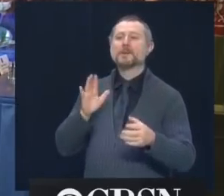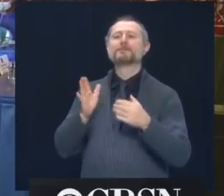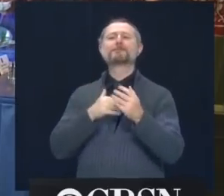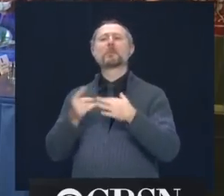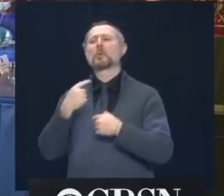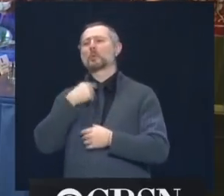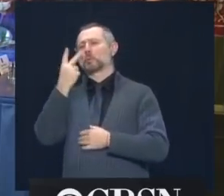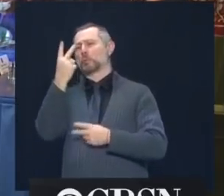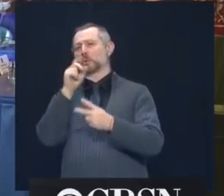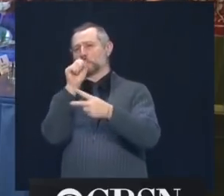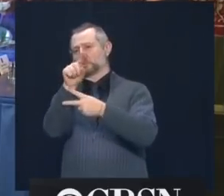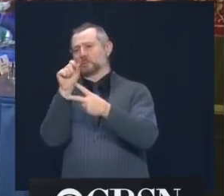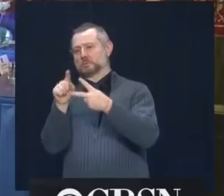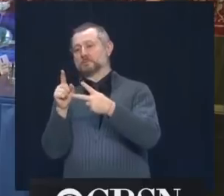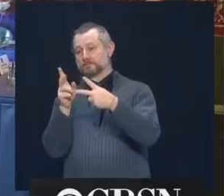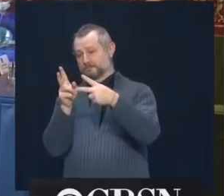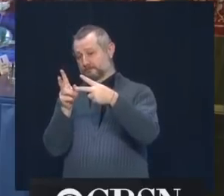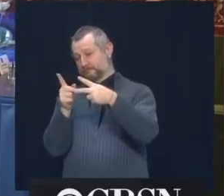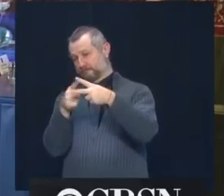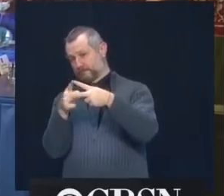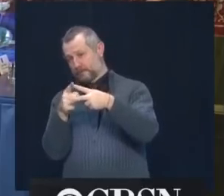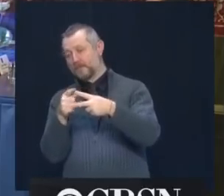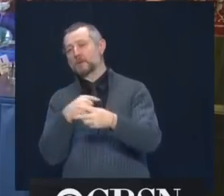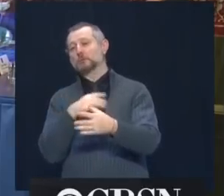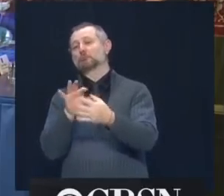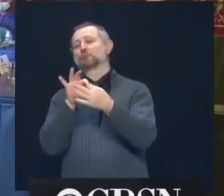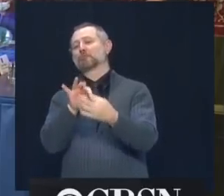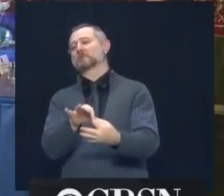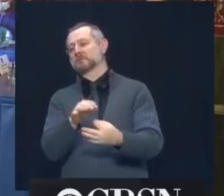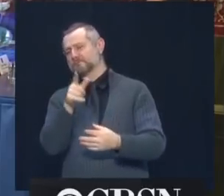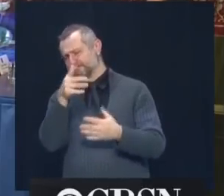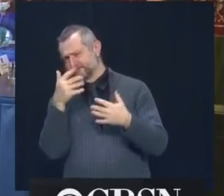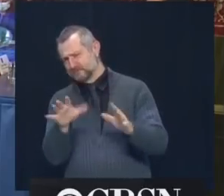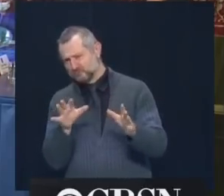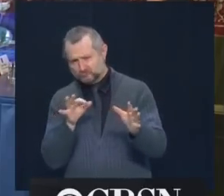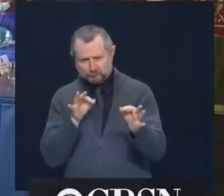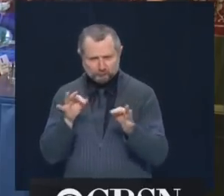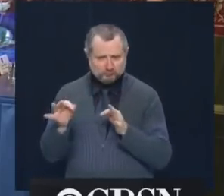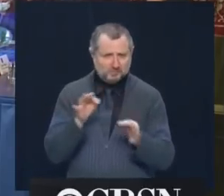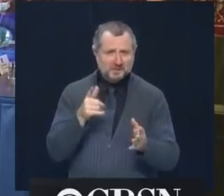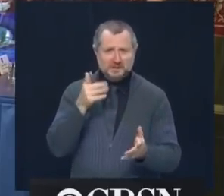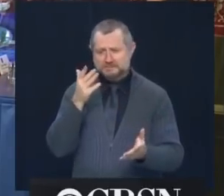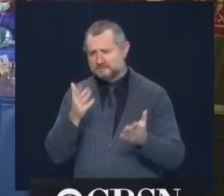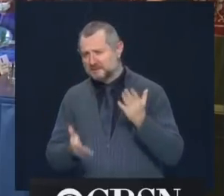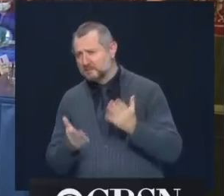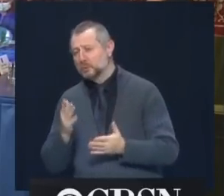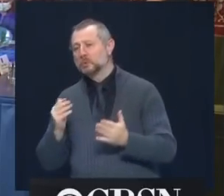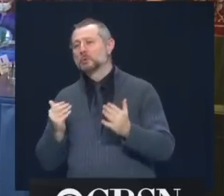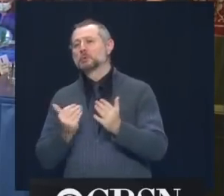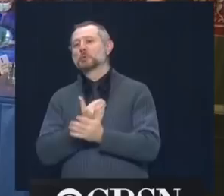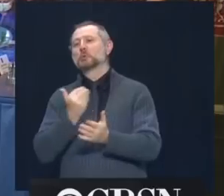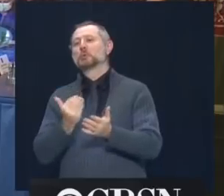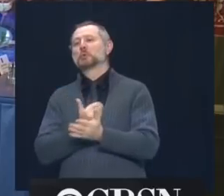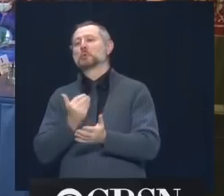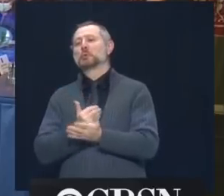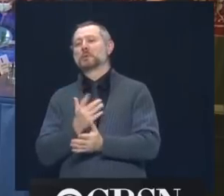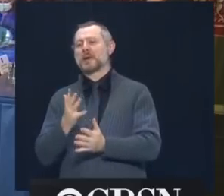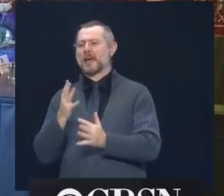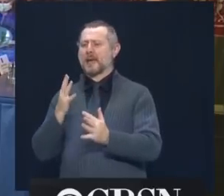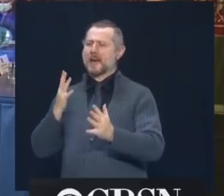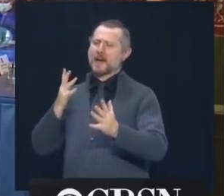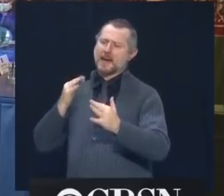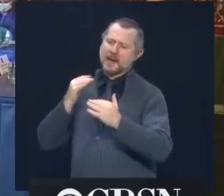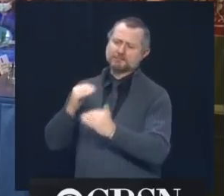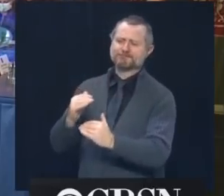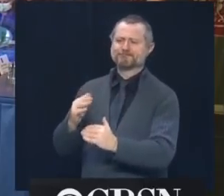to do with the fact that you've said that you'll probably have to put new limitations on indoor dining as early